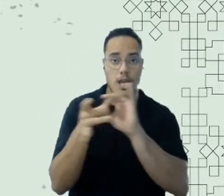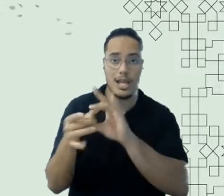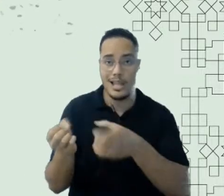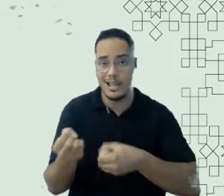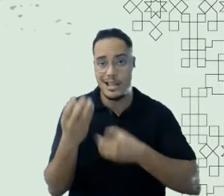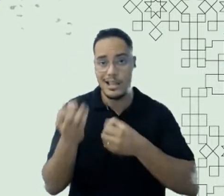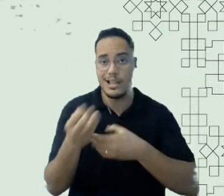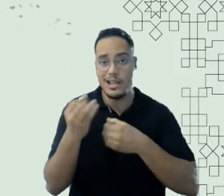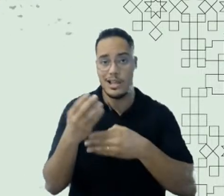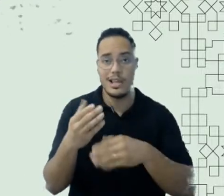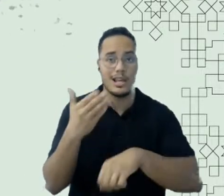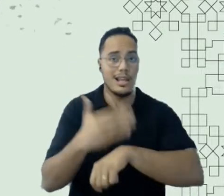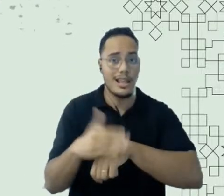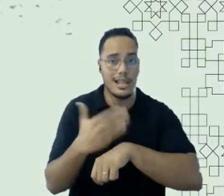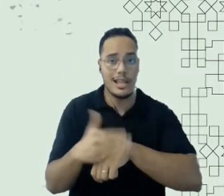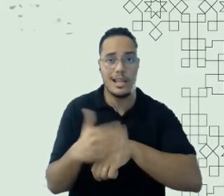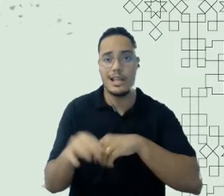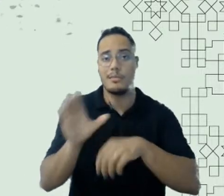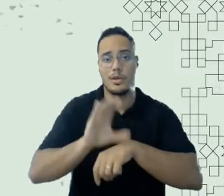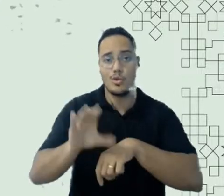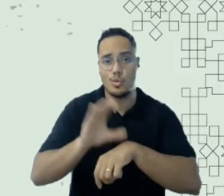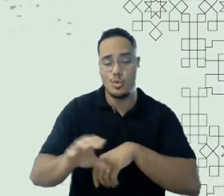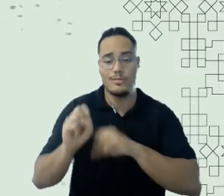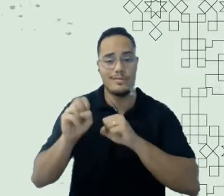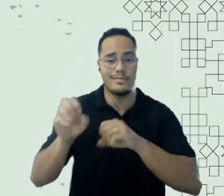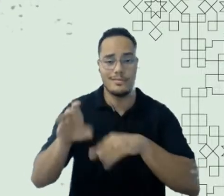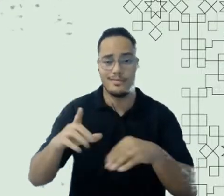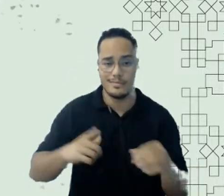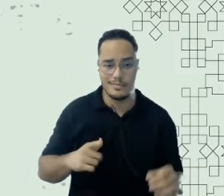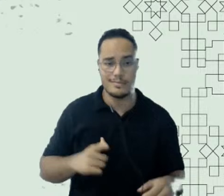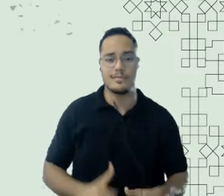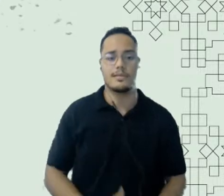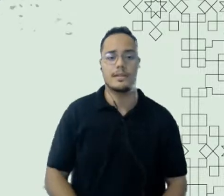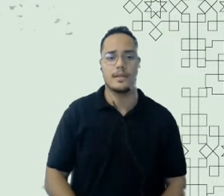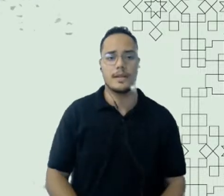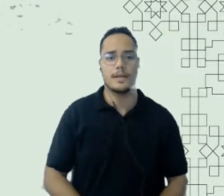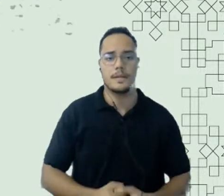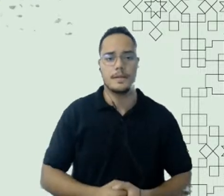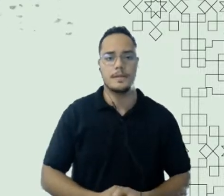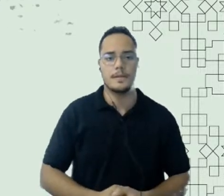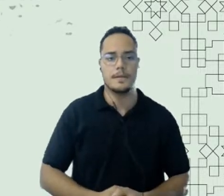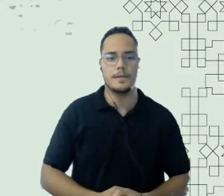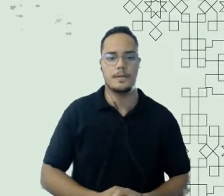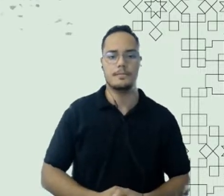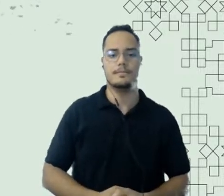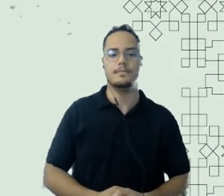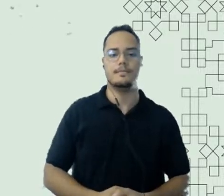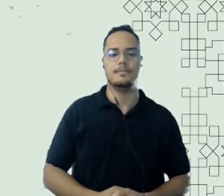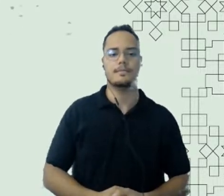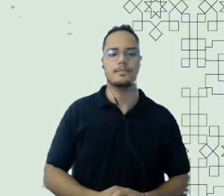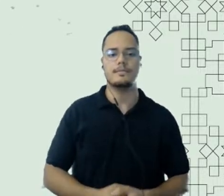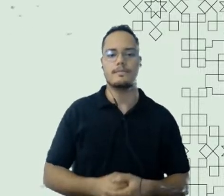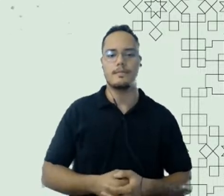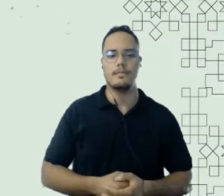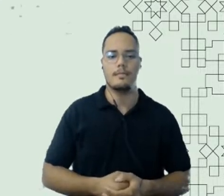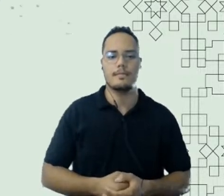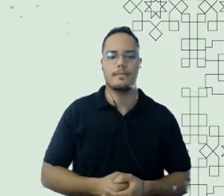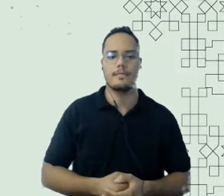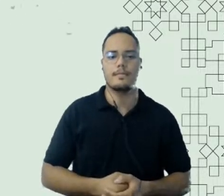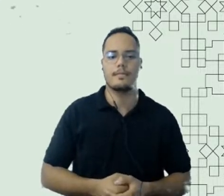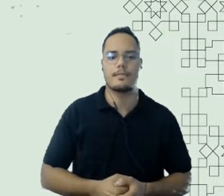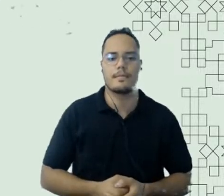generative AI, because the exception was not sought with generative in mind. So we could say, okay, but we have to apply a